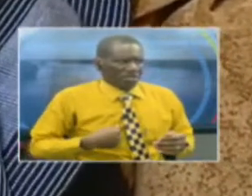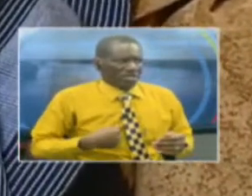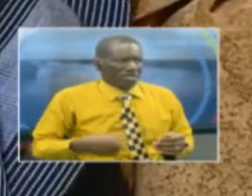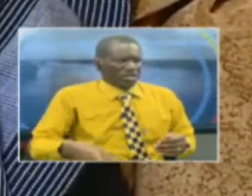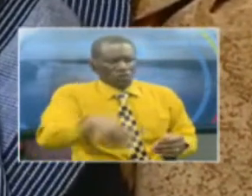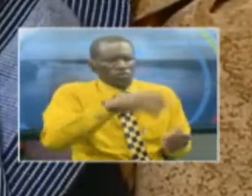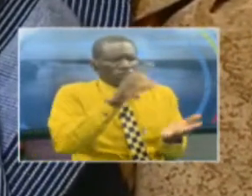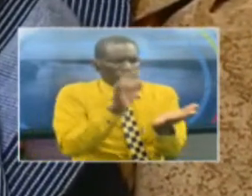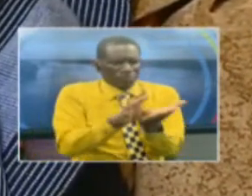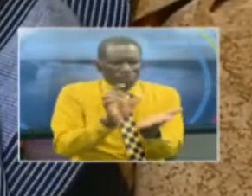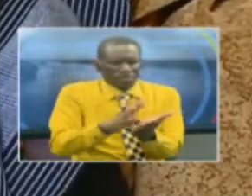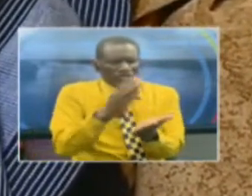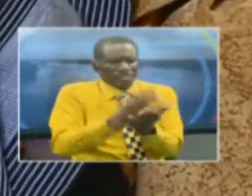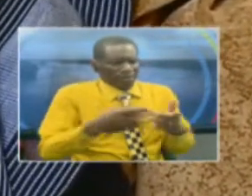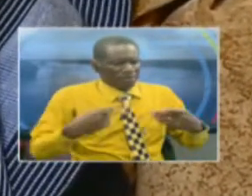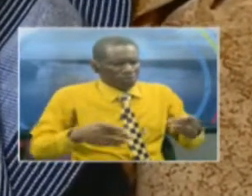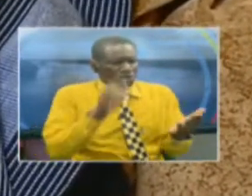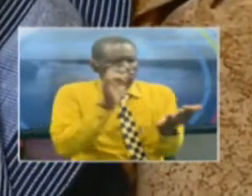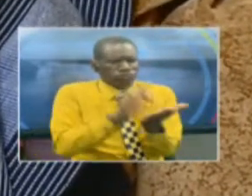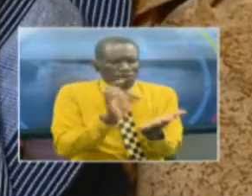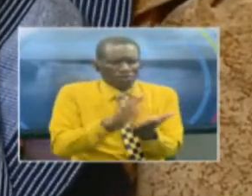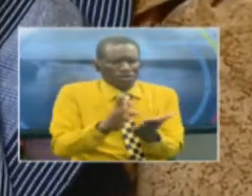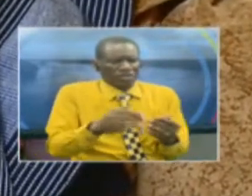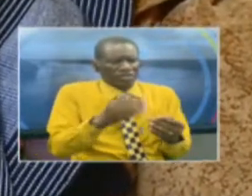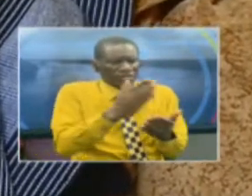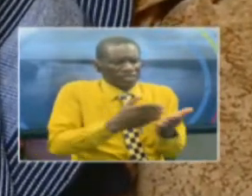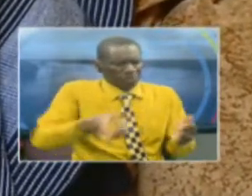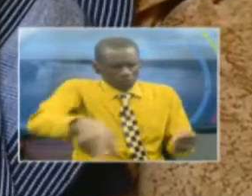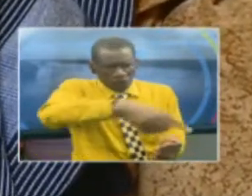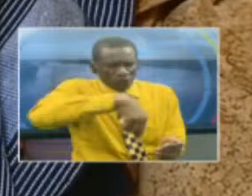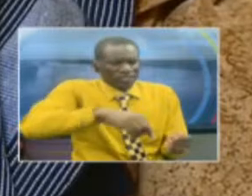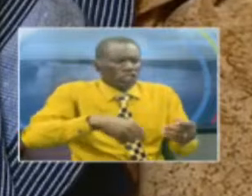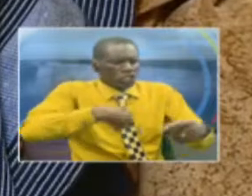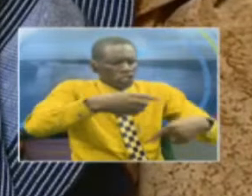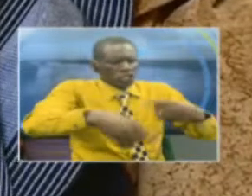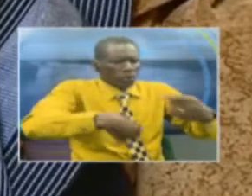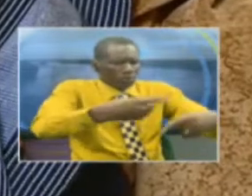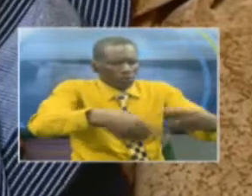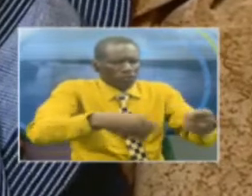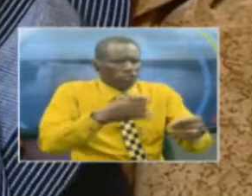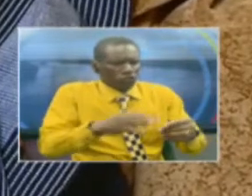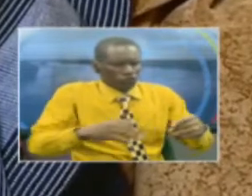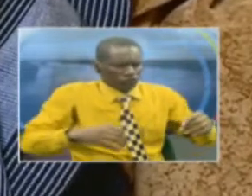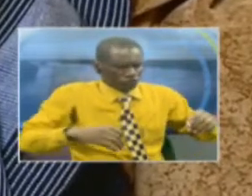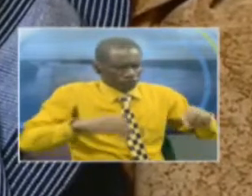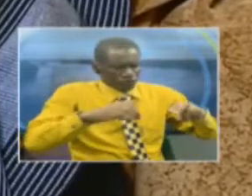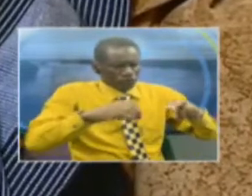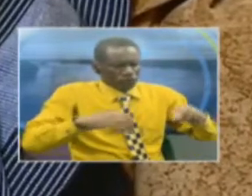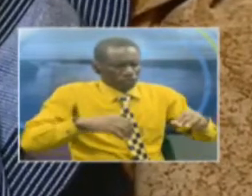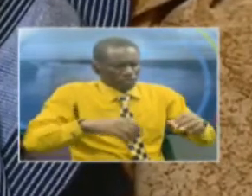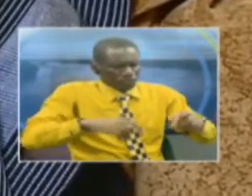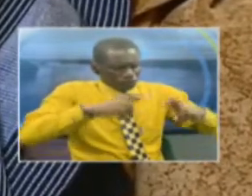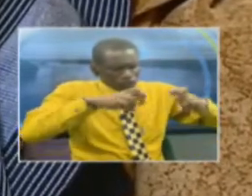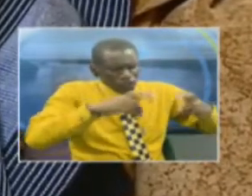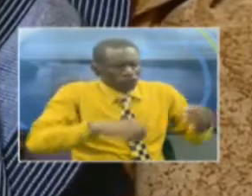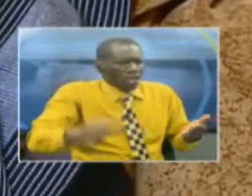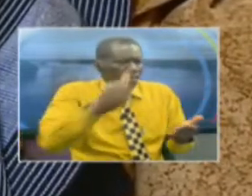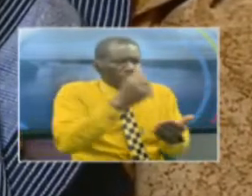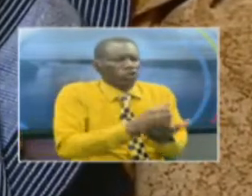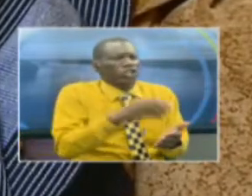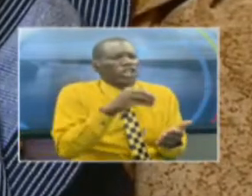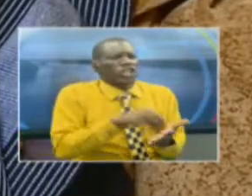laid off, several of us, and the process of looking for a job again